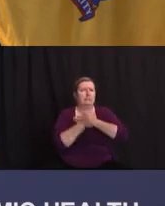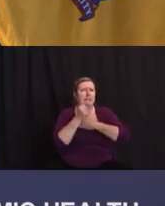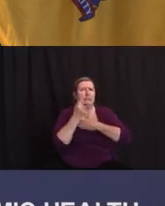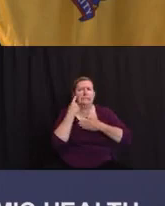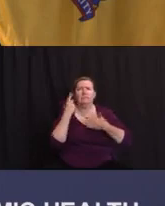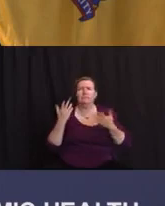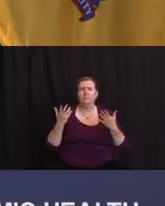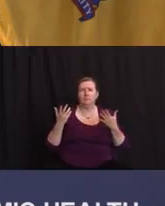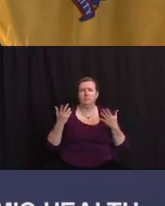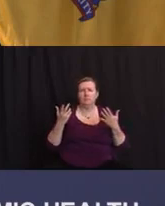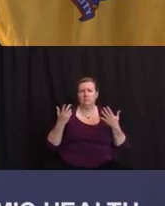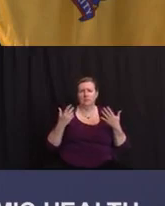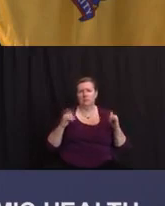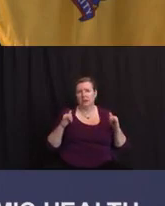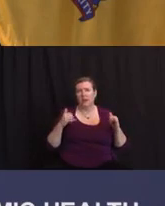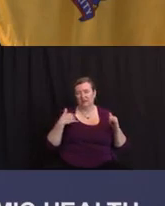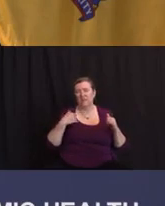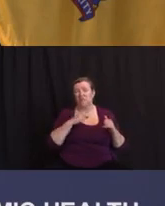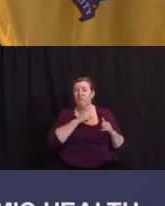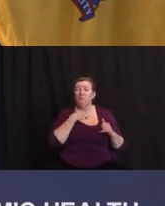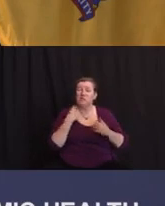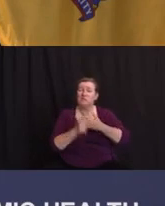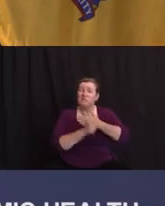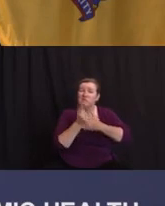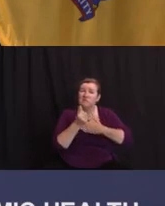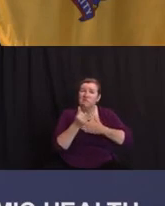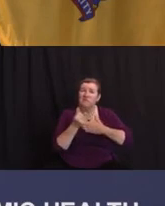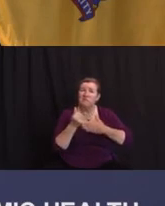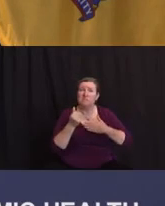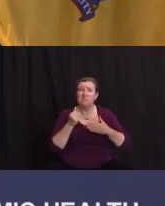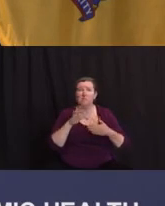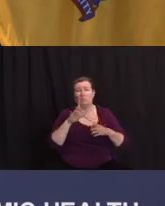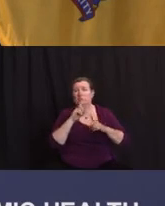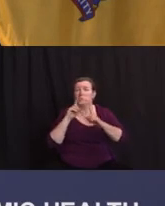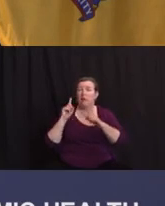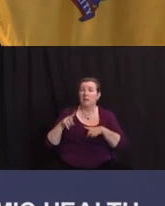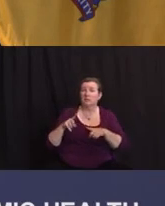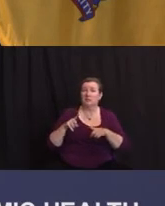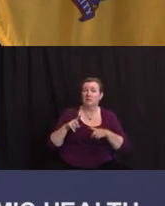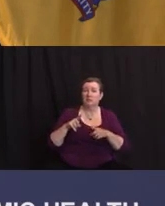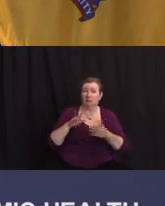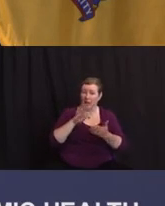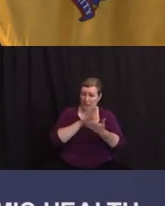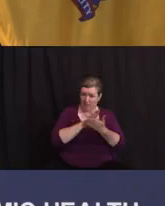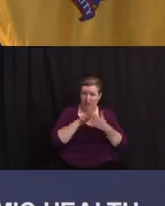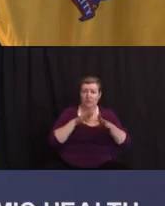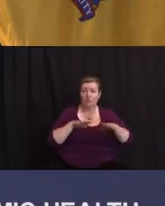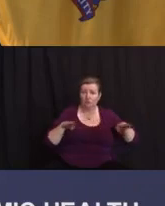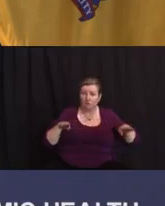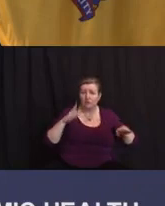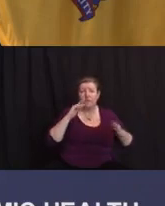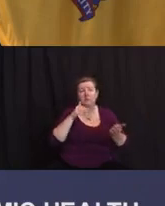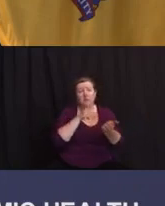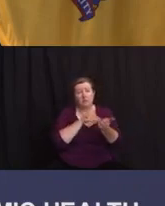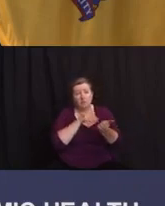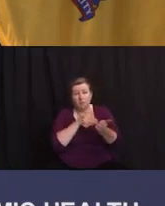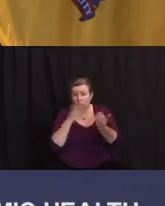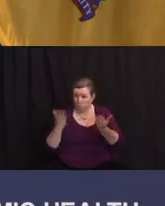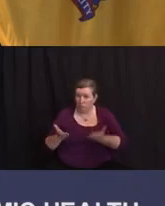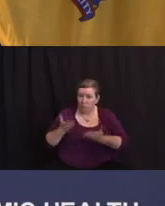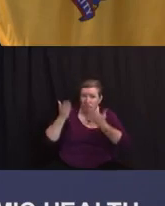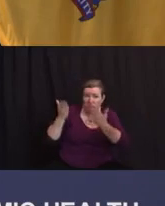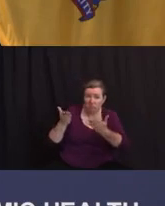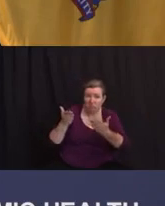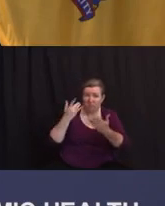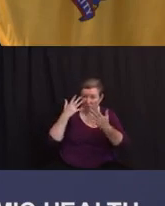still a risk. What's your reaction to the Academy of Pediatrics recommendation? And do you think that parents